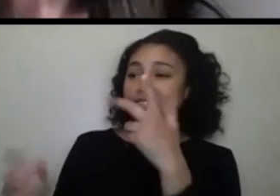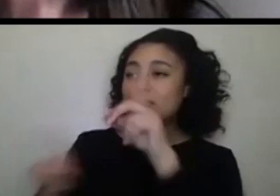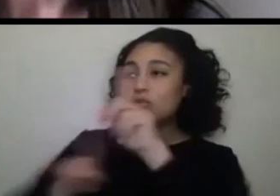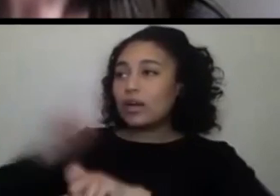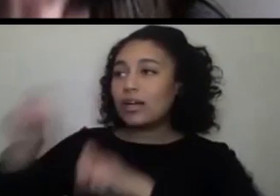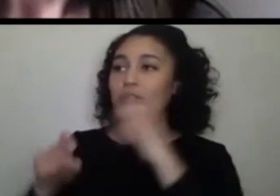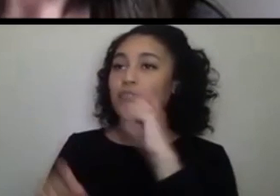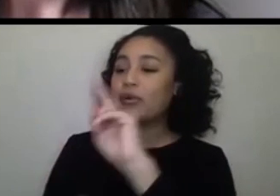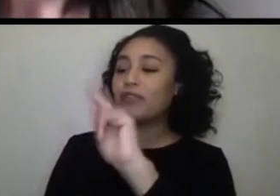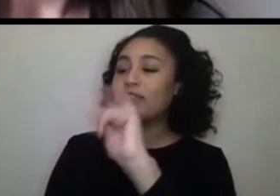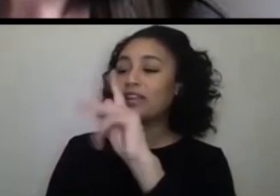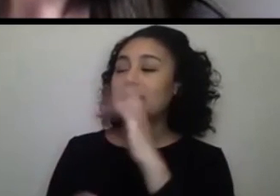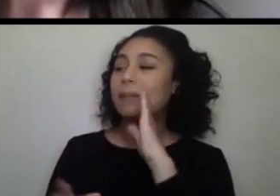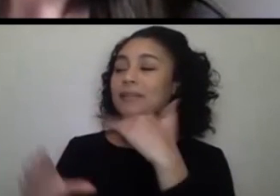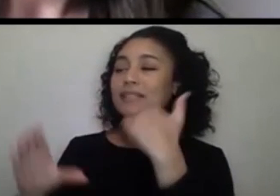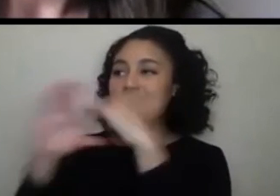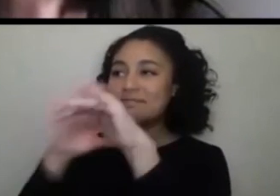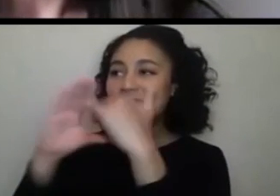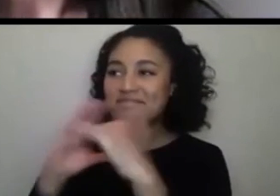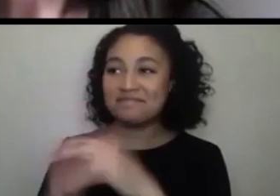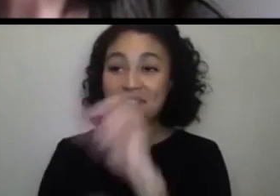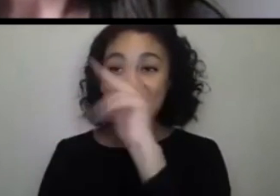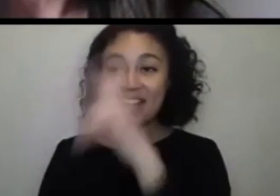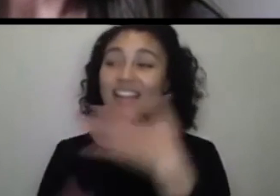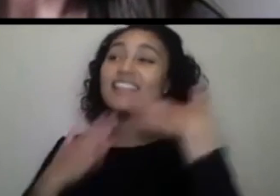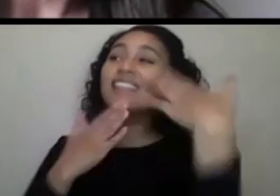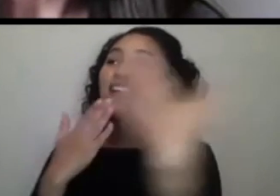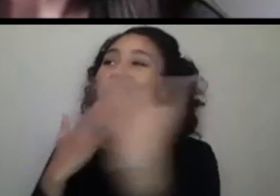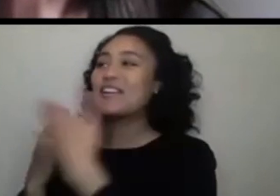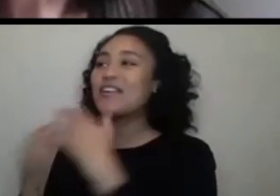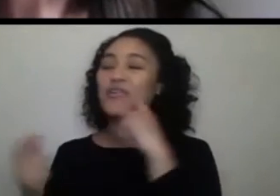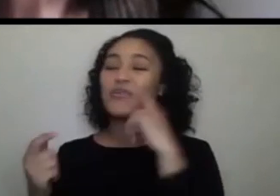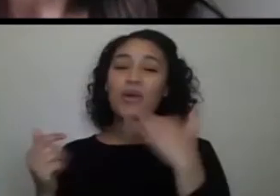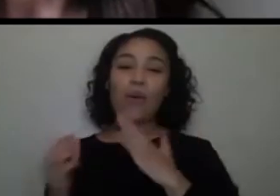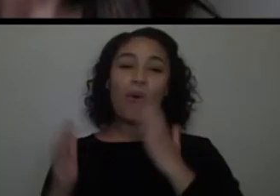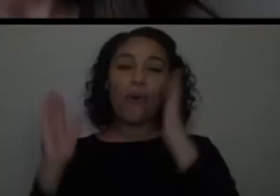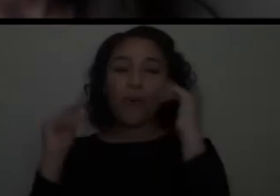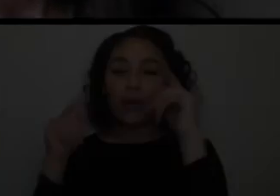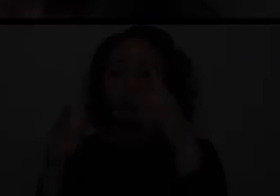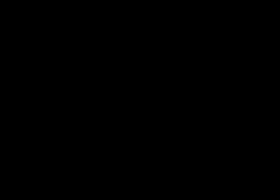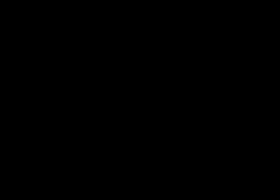the chat box. Thank you, everyone. We hope you enjoy the rest of the conference.